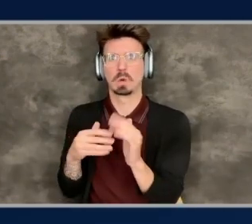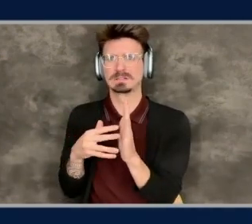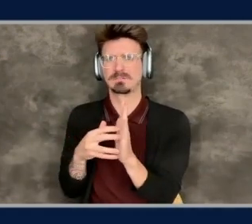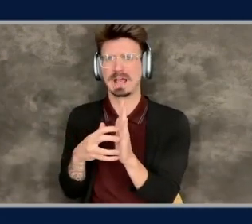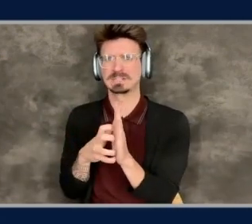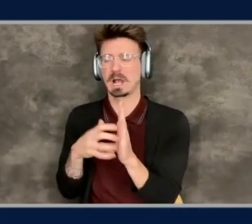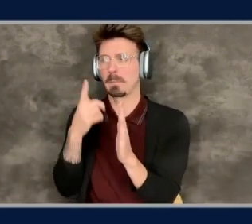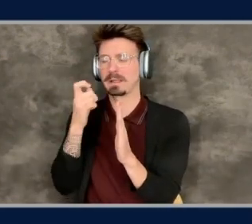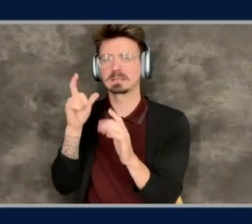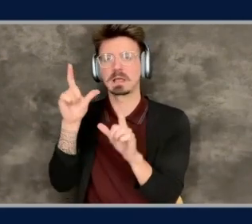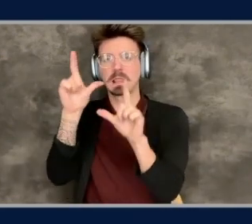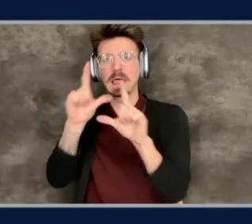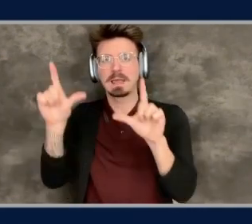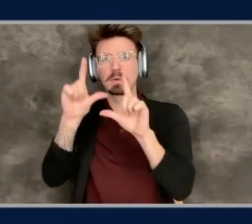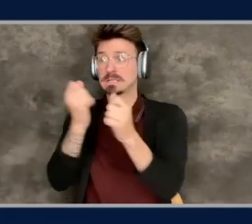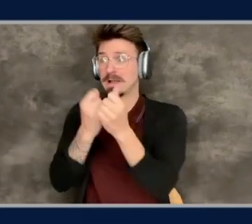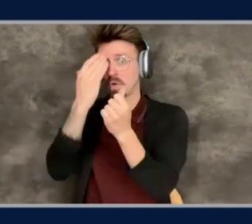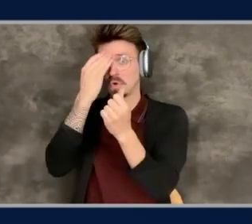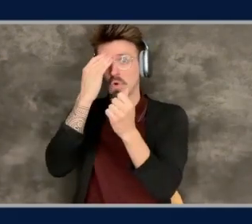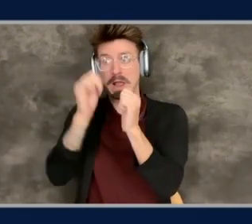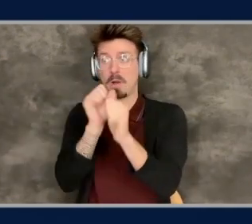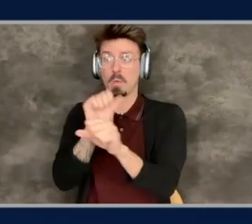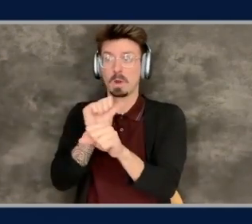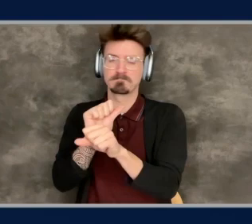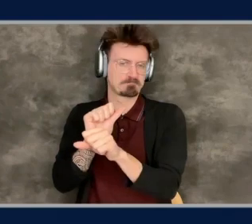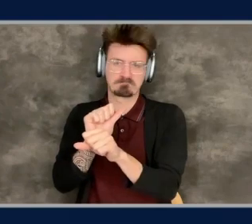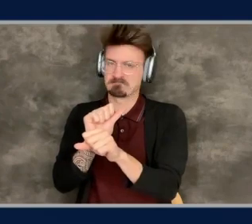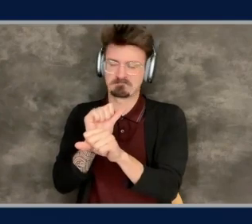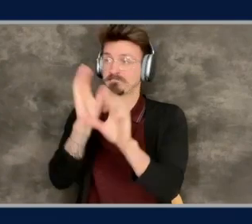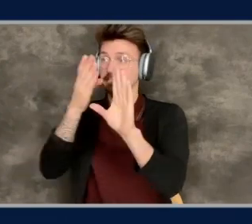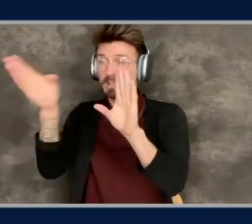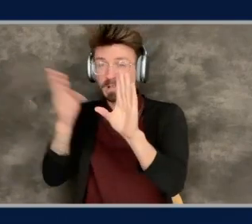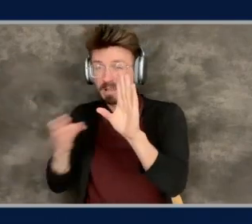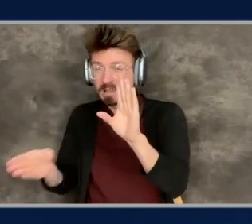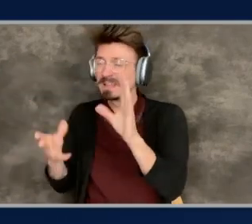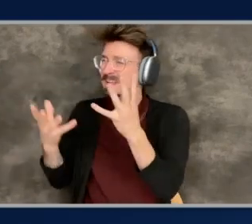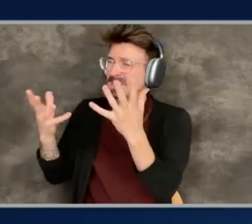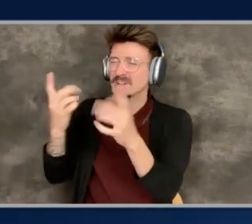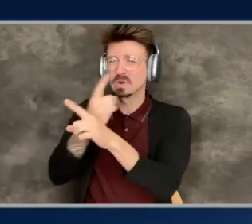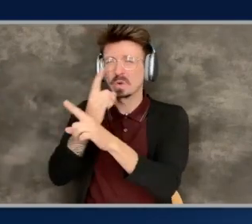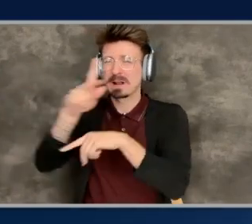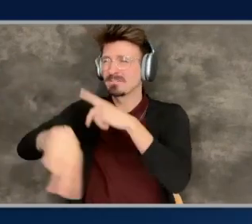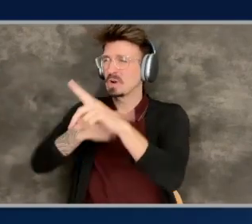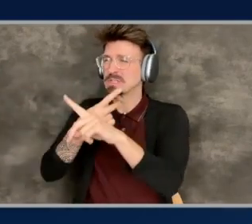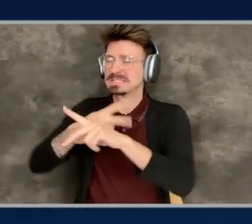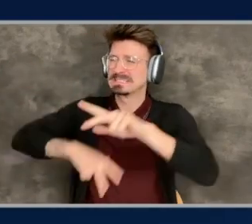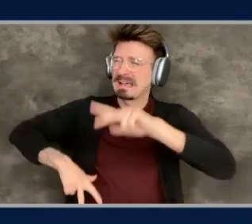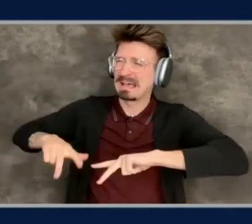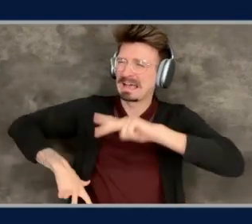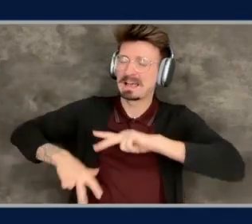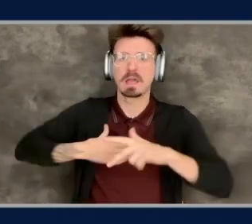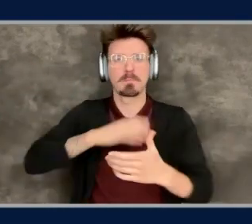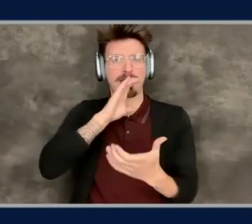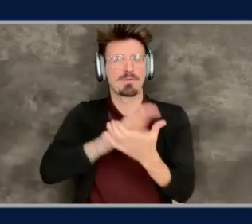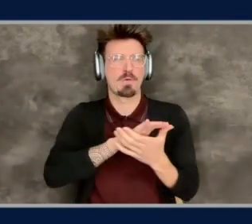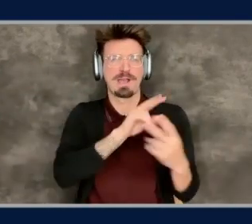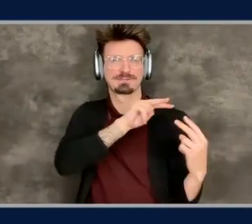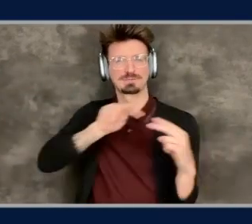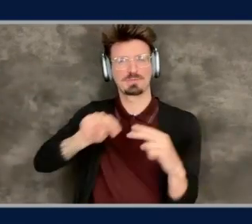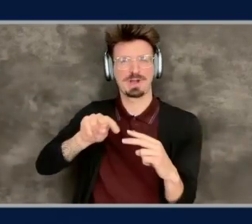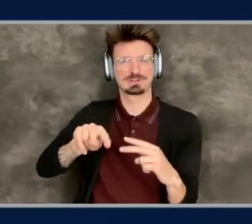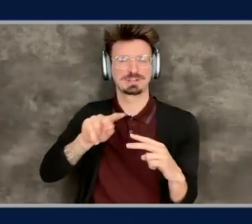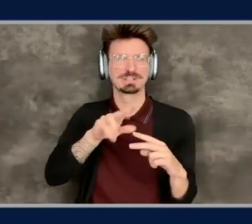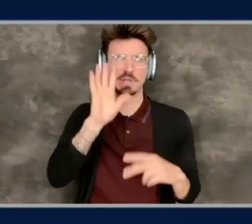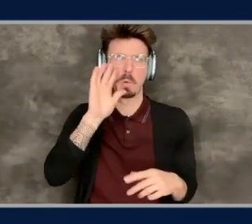everything worked, which the correct versions, et cetera, et cetera. So we moved it over, and I know my wife's watching. She's going to remember this. Ed trolled me in the